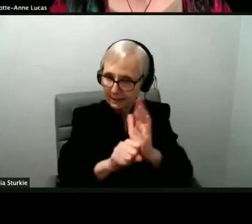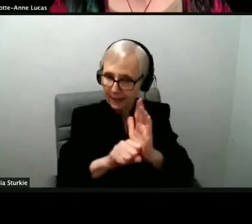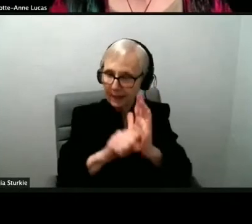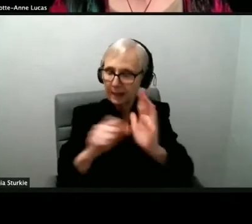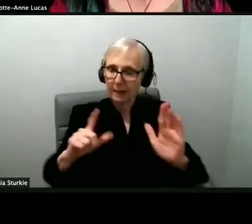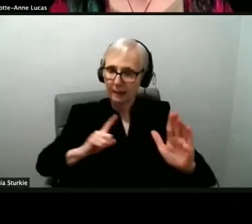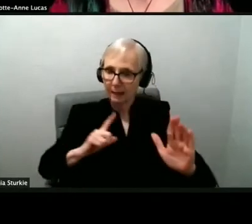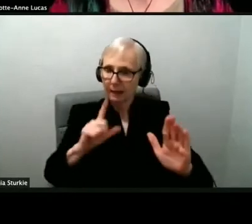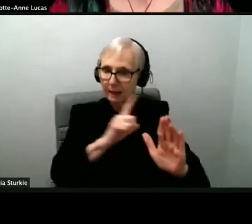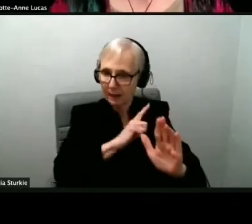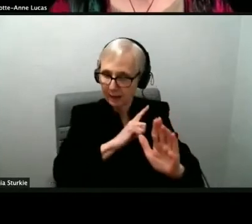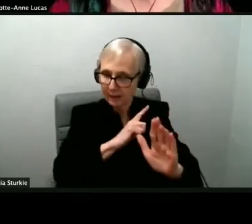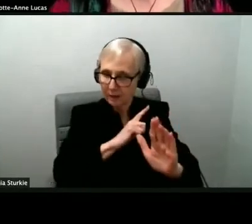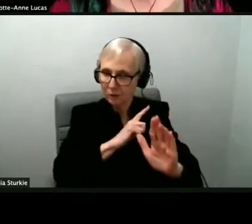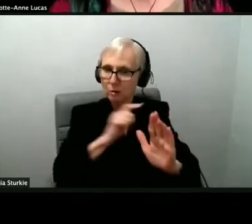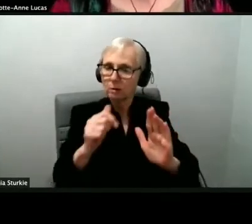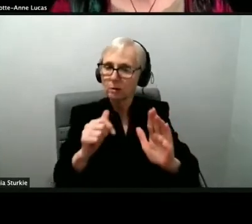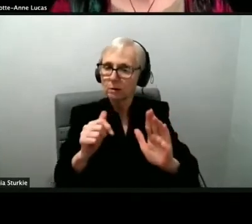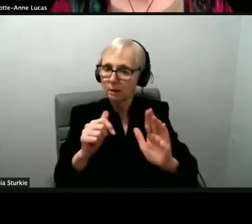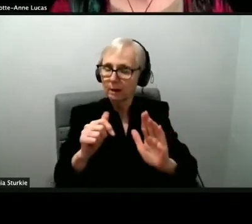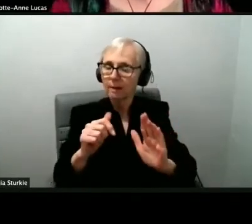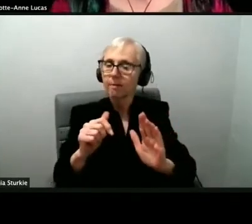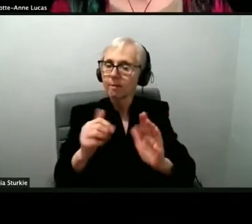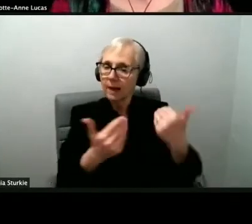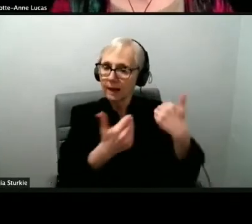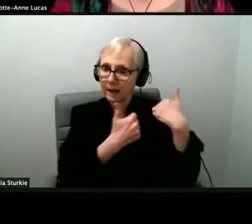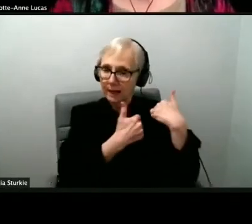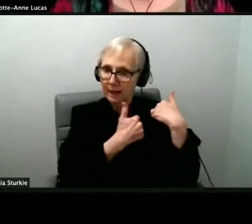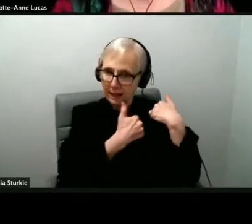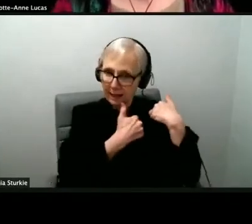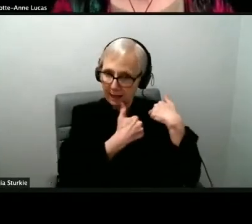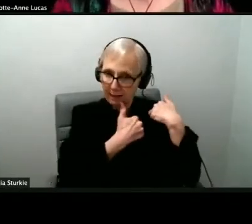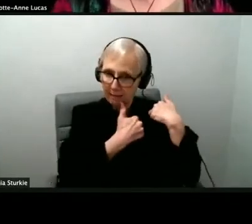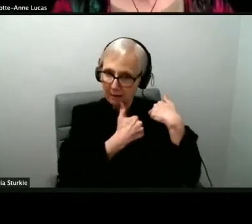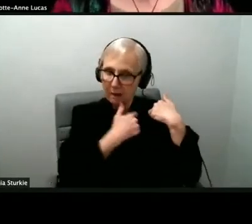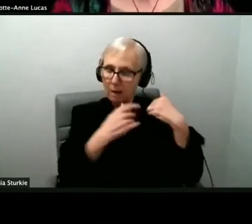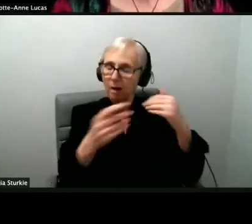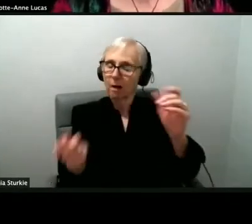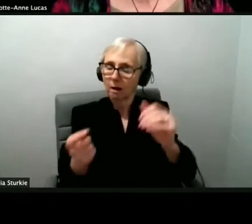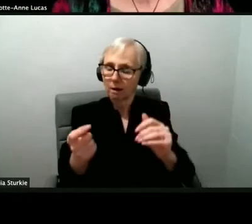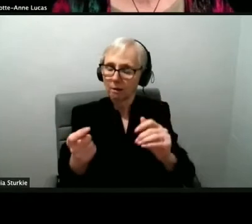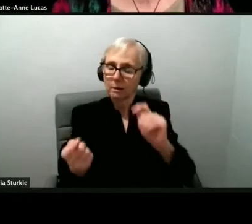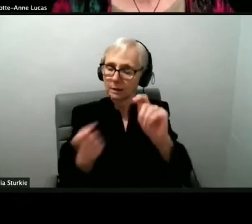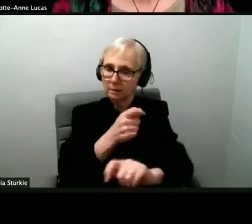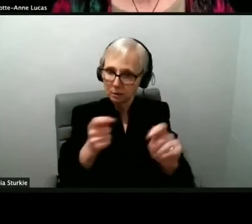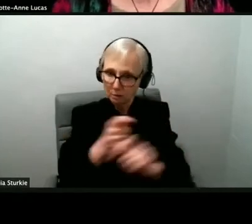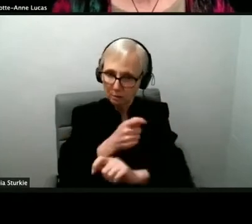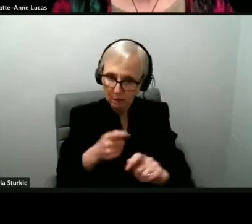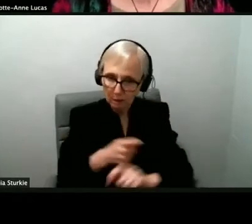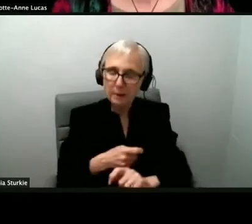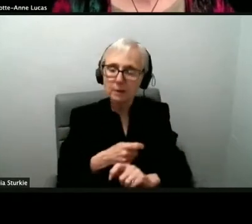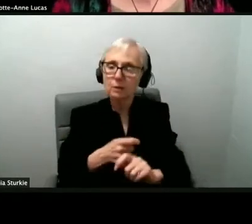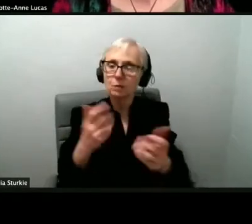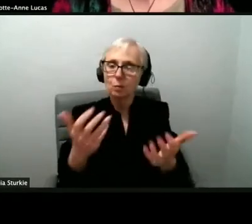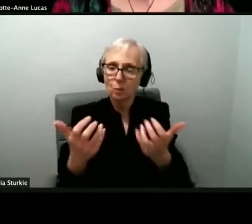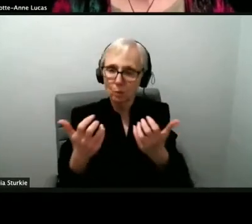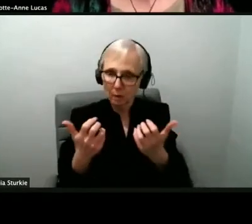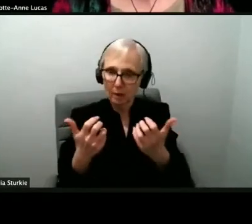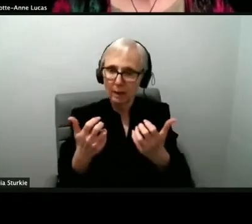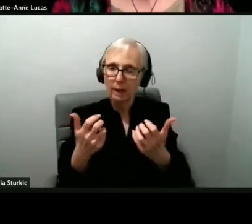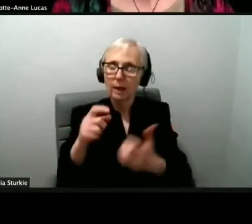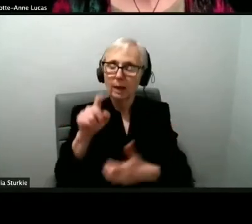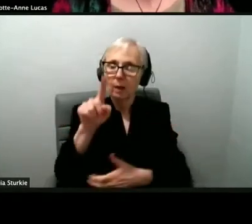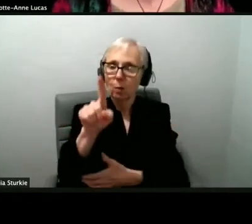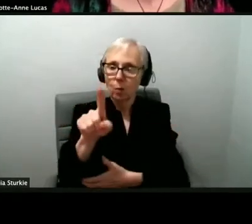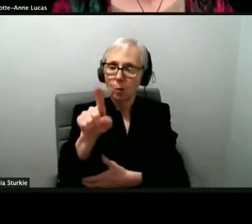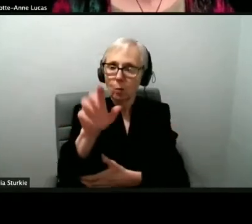which makes sure that accountability is at the forefront of the changes that we want to see. We also have to look at the changes within the 180